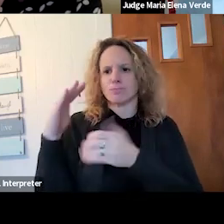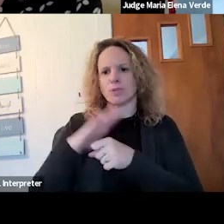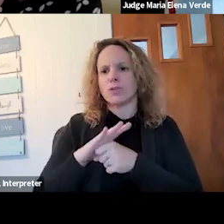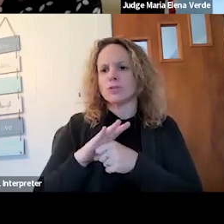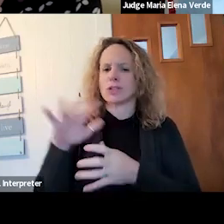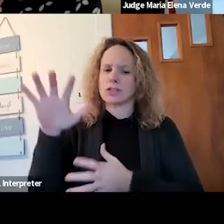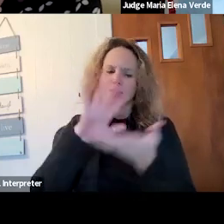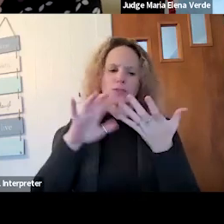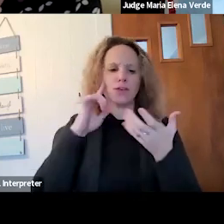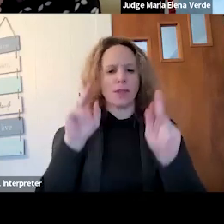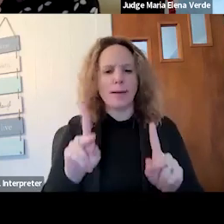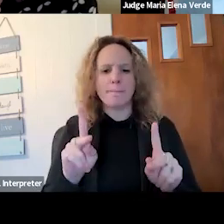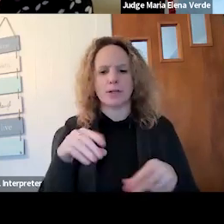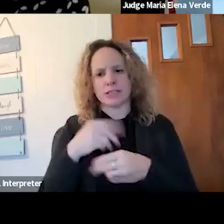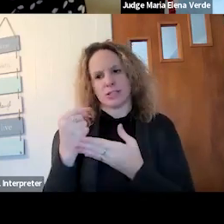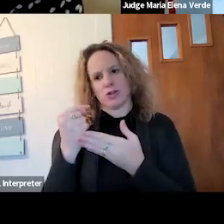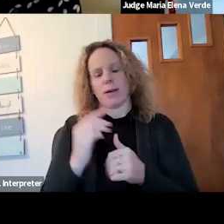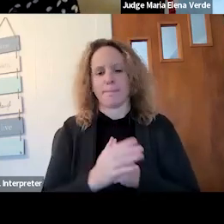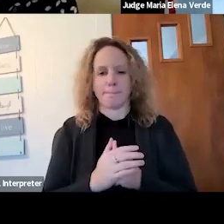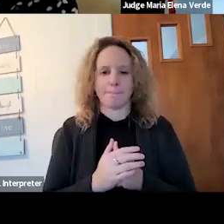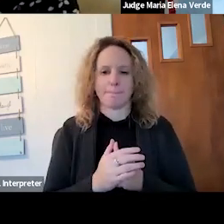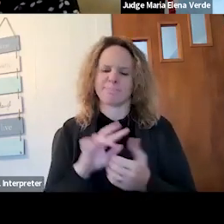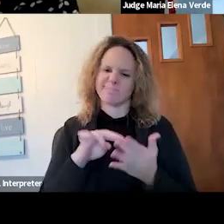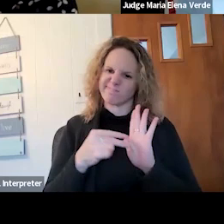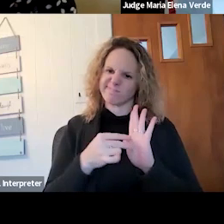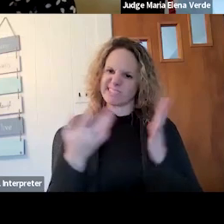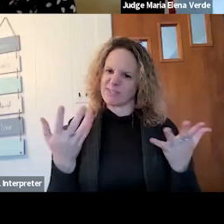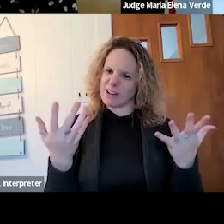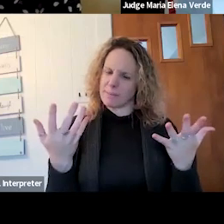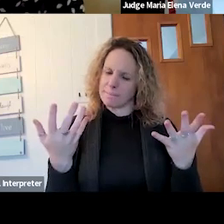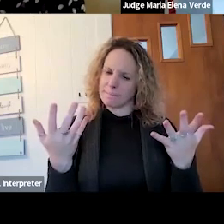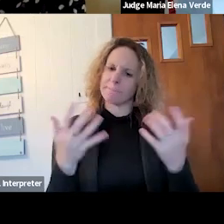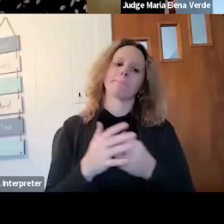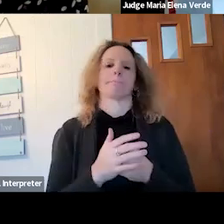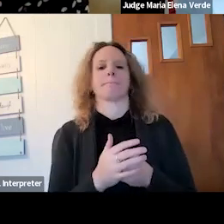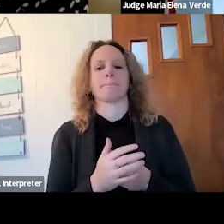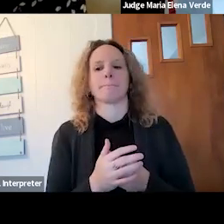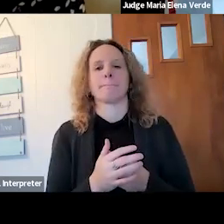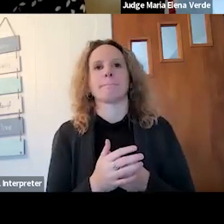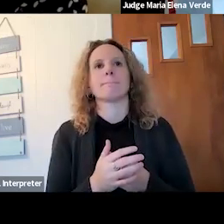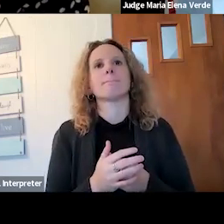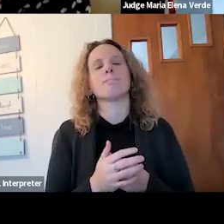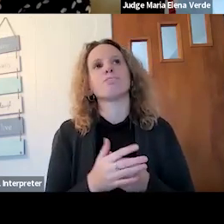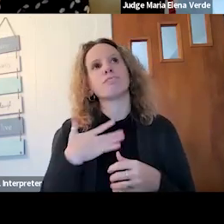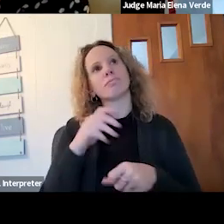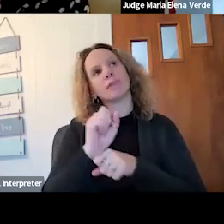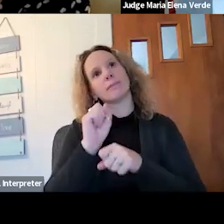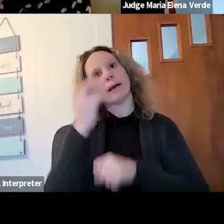confusion for the person undergoing treatment. And what I really mean by that is I have found in my work